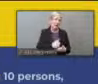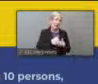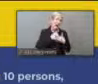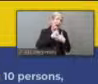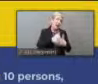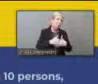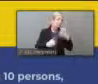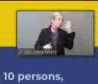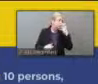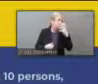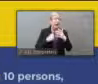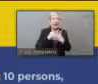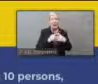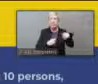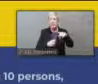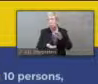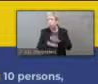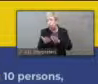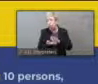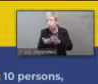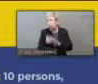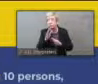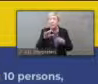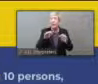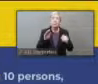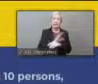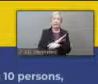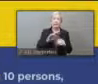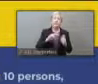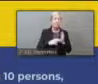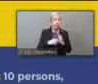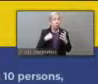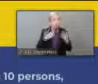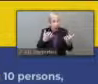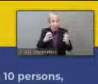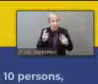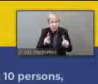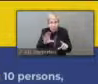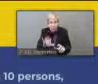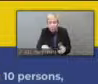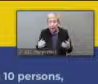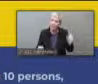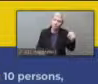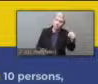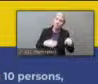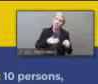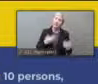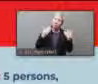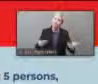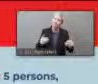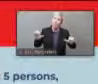to operate these businesses. So we want to encourage folks to do that. Next slide.